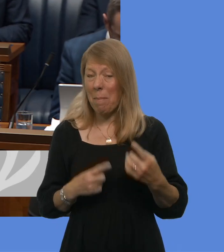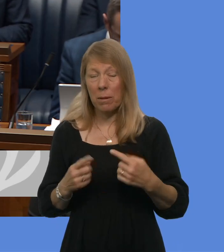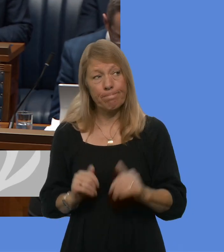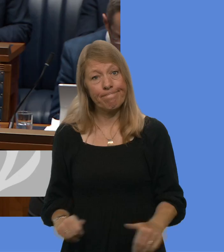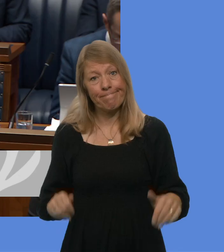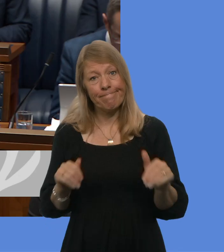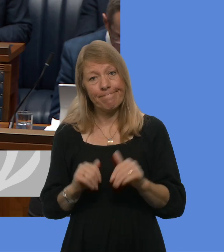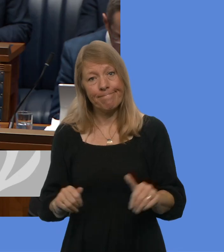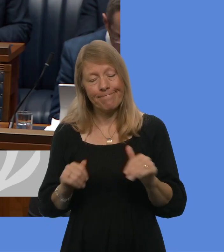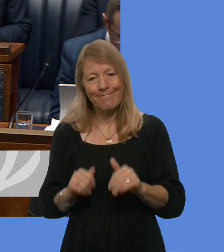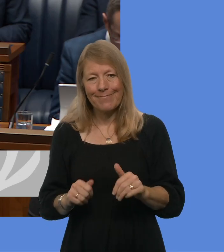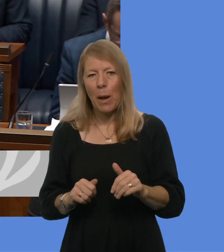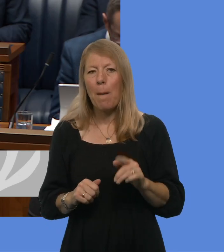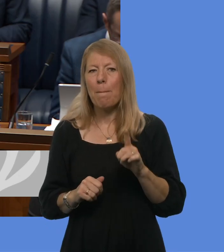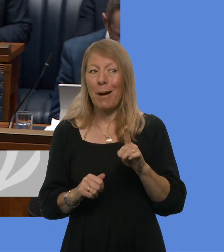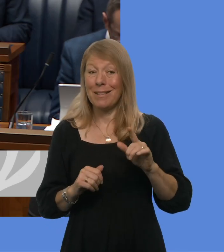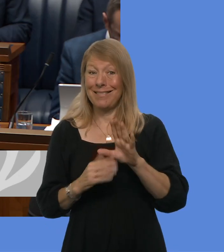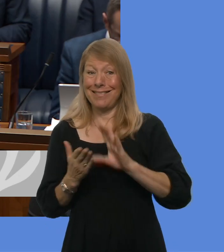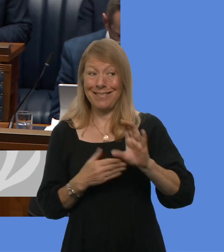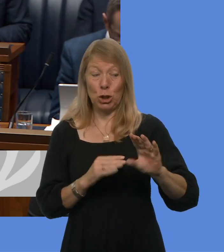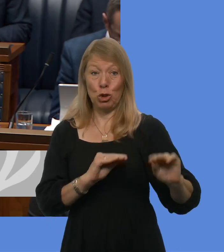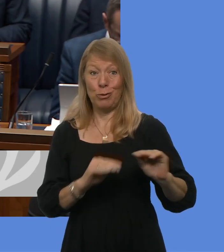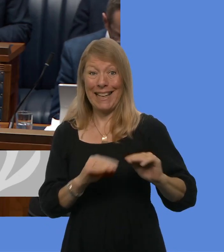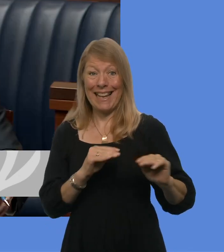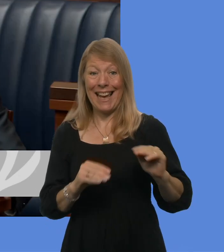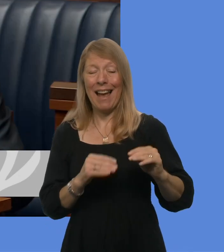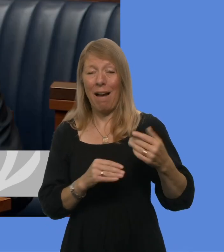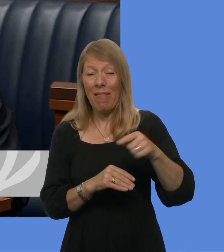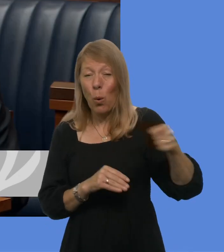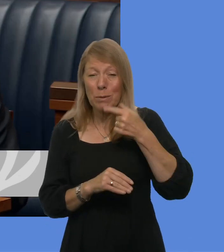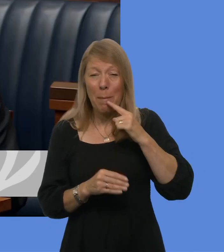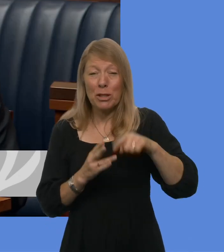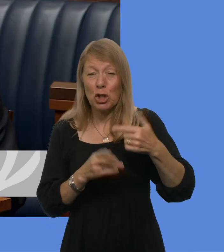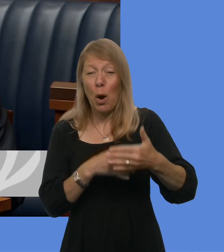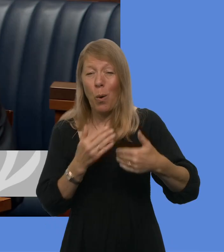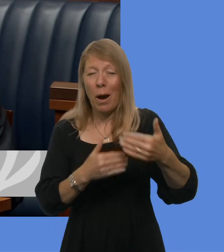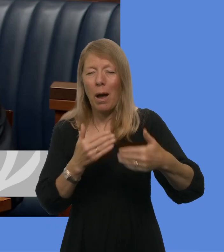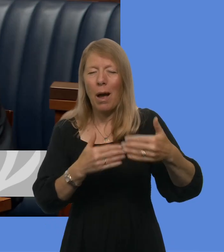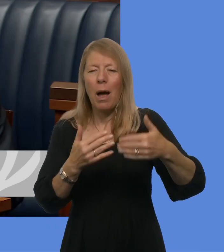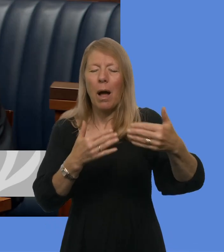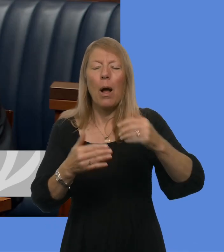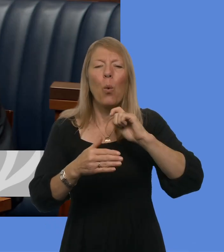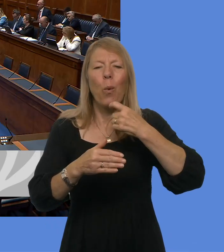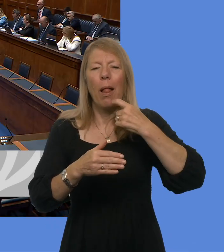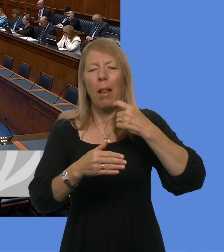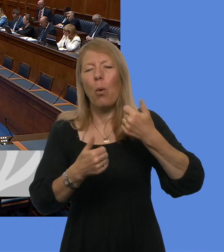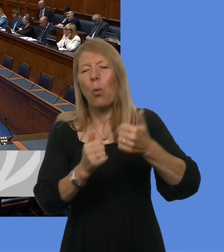some time for us to see the benefits of the investment that we're now putting in. Moving to topical questions, call Matthew O'Toole. Thank you,